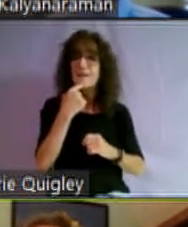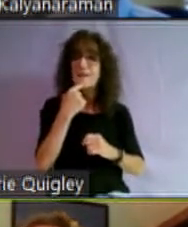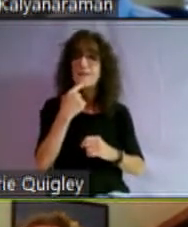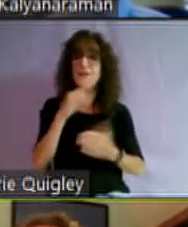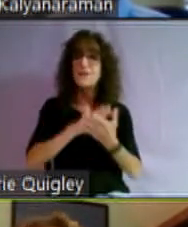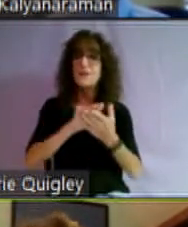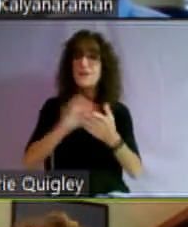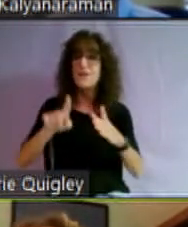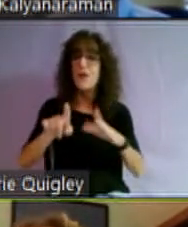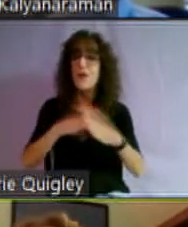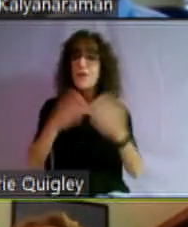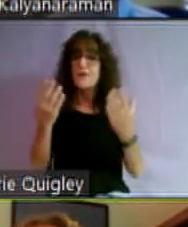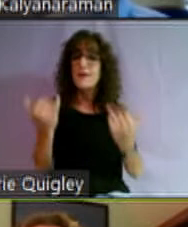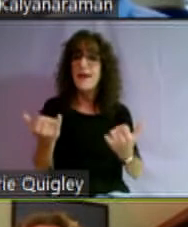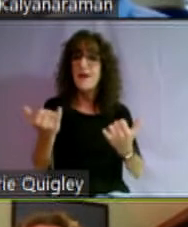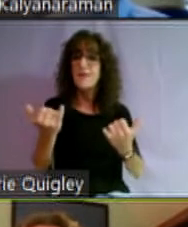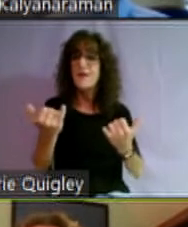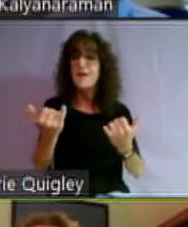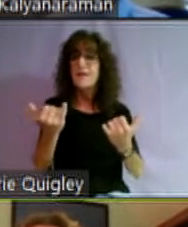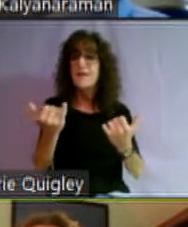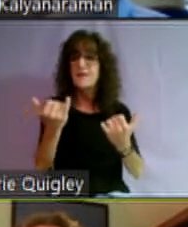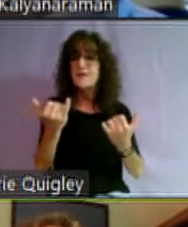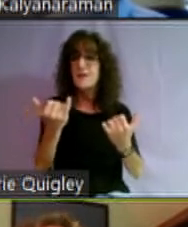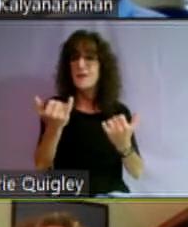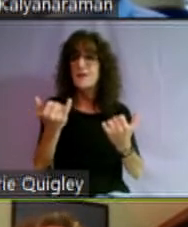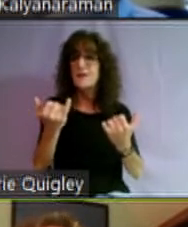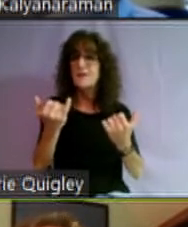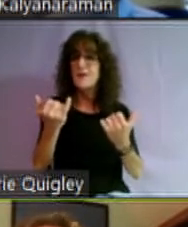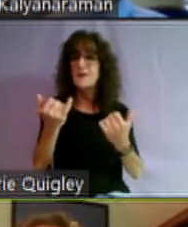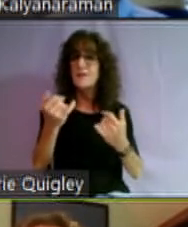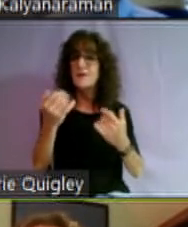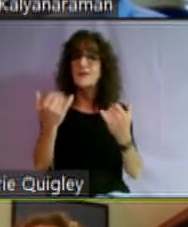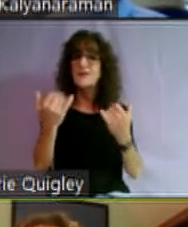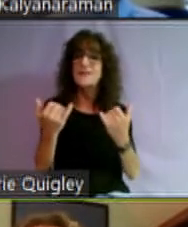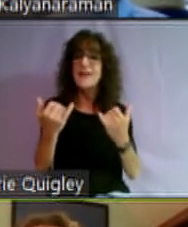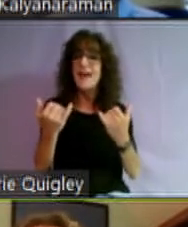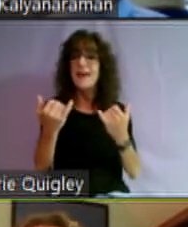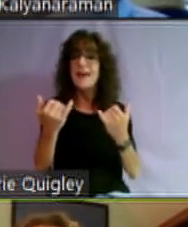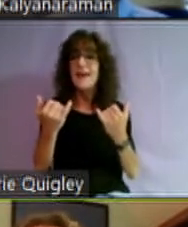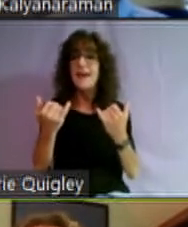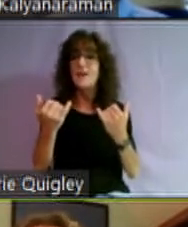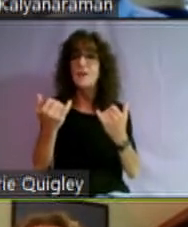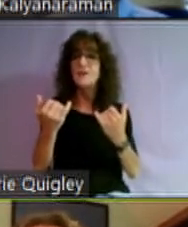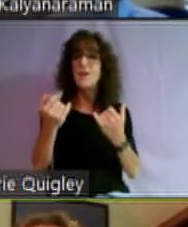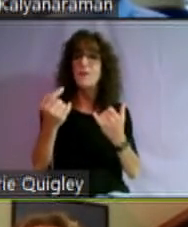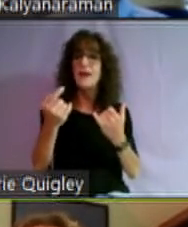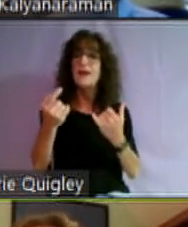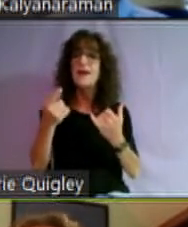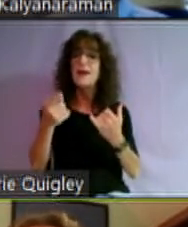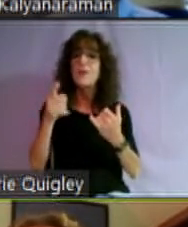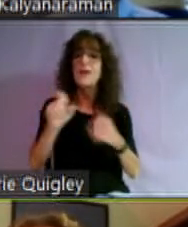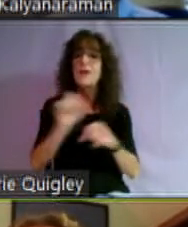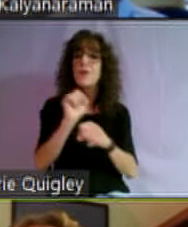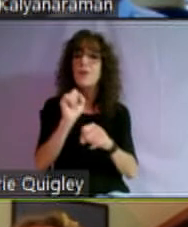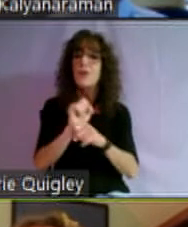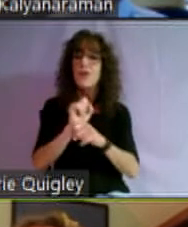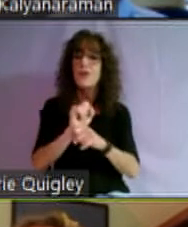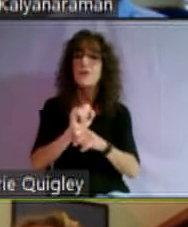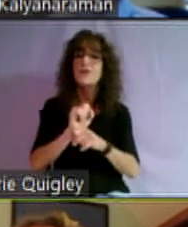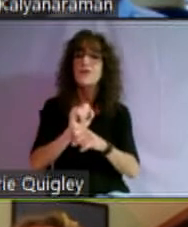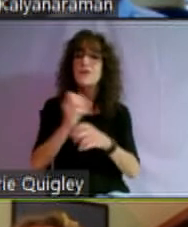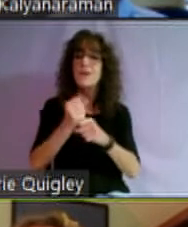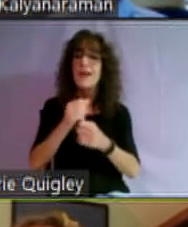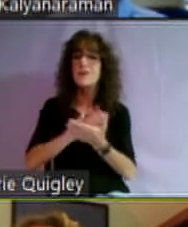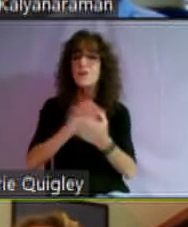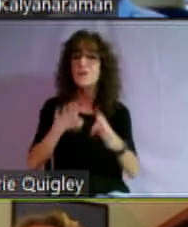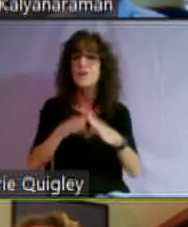now. hmm That was what they heard. What he was saying clearly was, we need to work to get schools open.